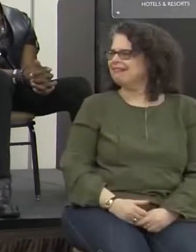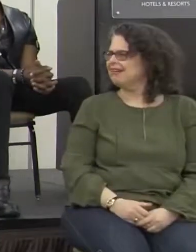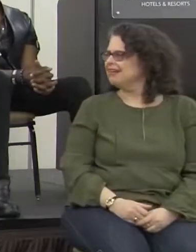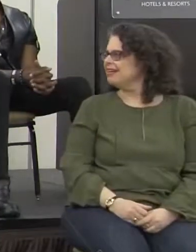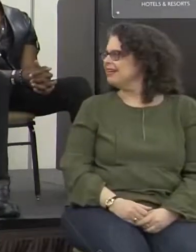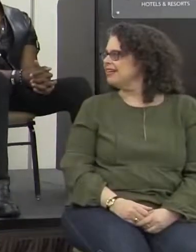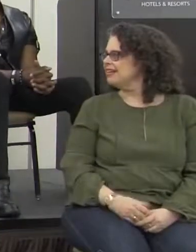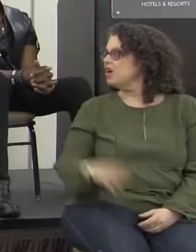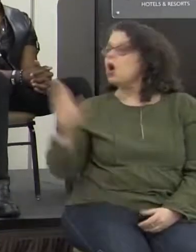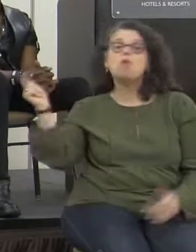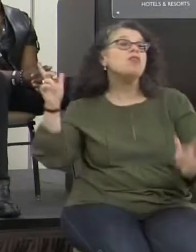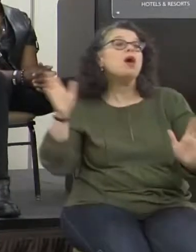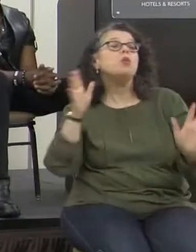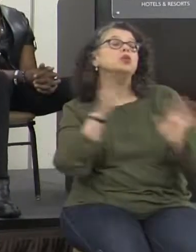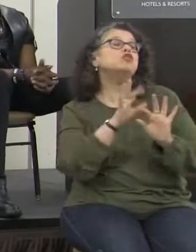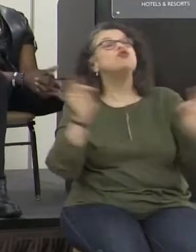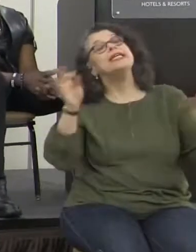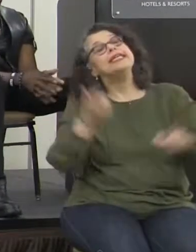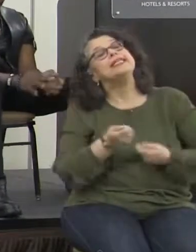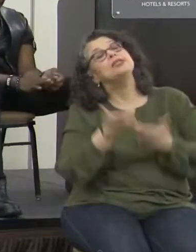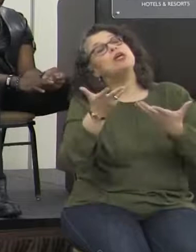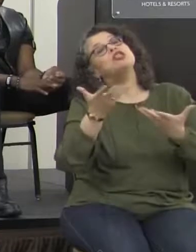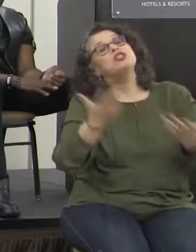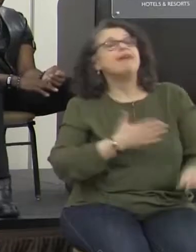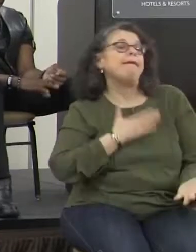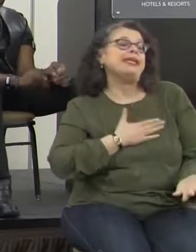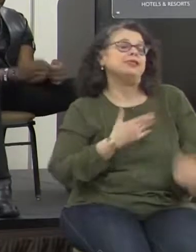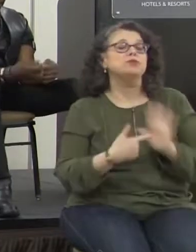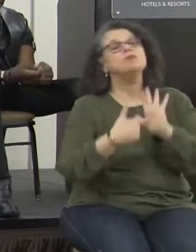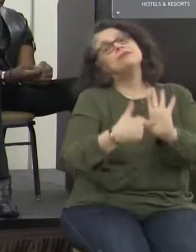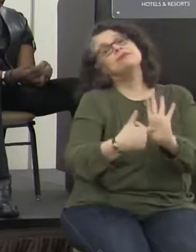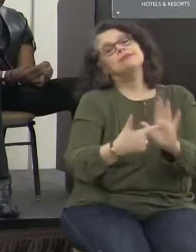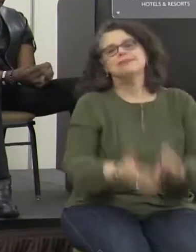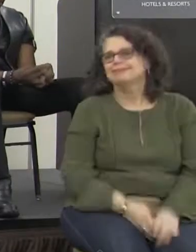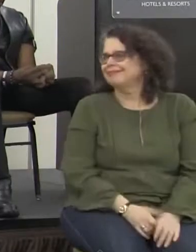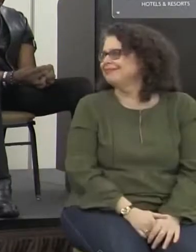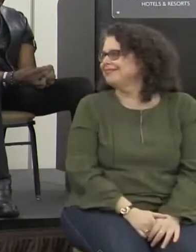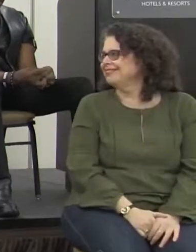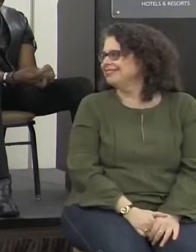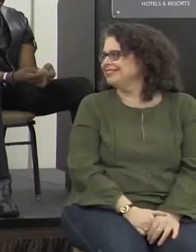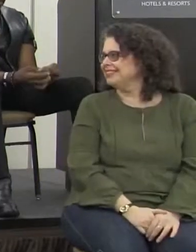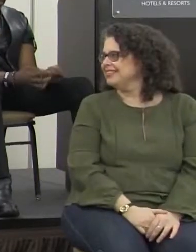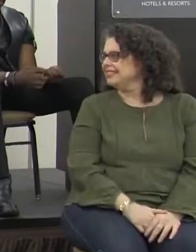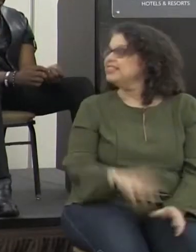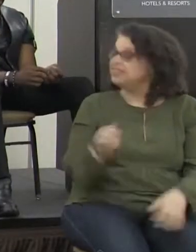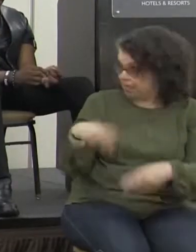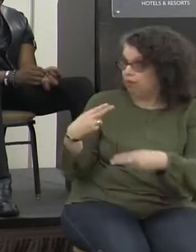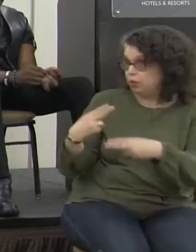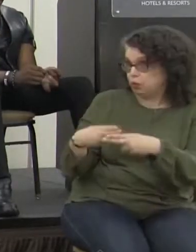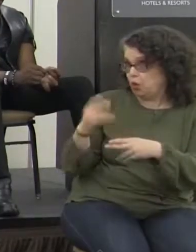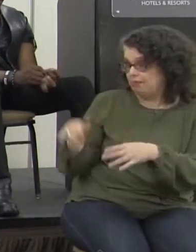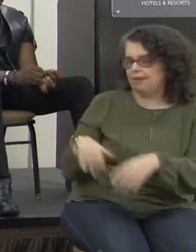Oh, that was an expression, a free-form expression of happiness. Right. Is that what they're calling it now?